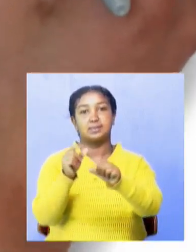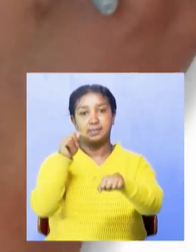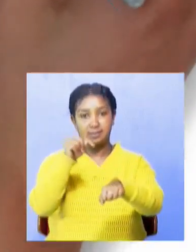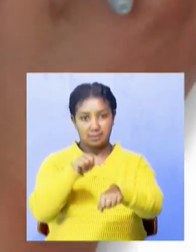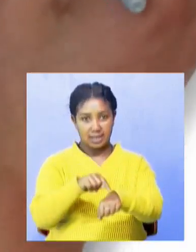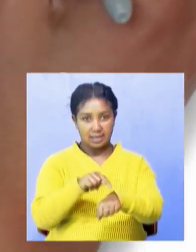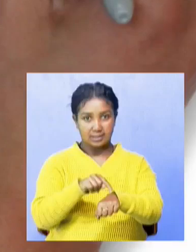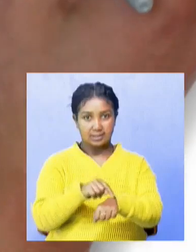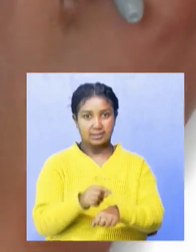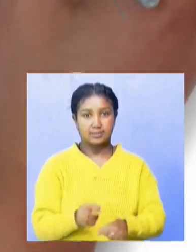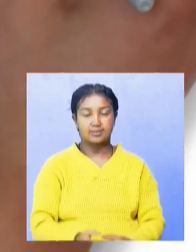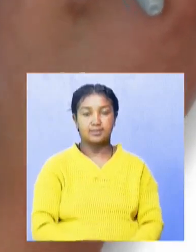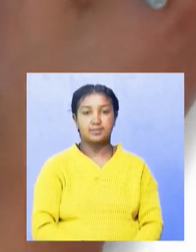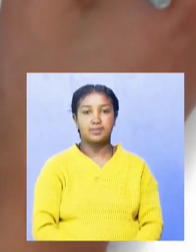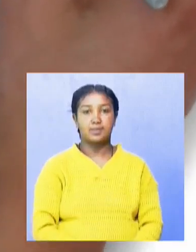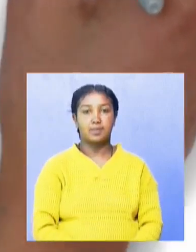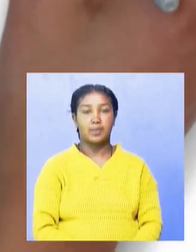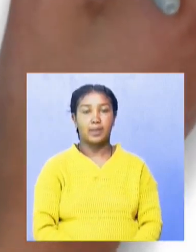continuous